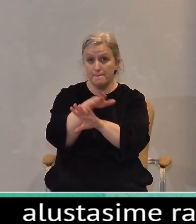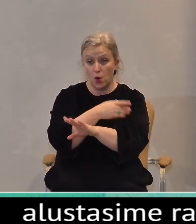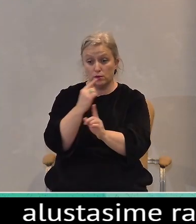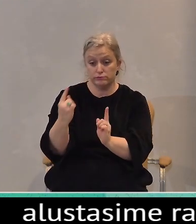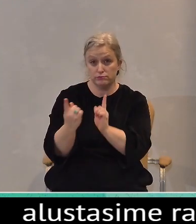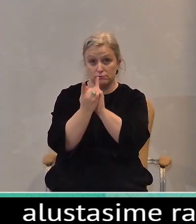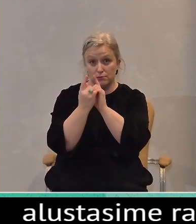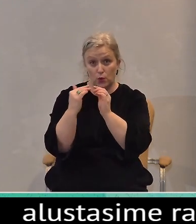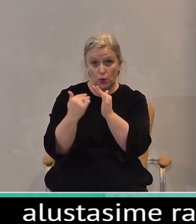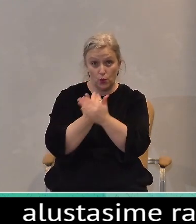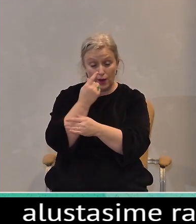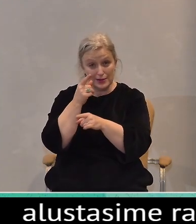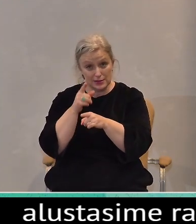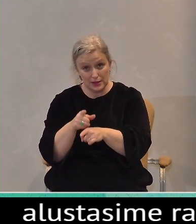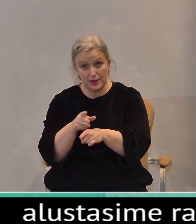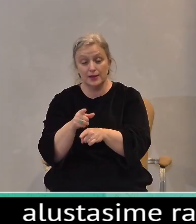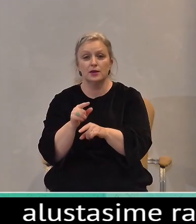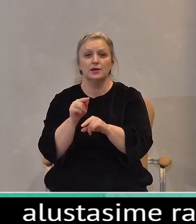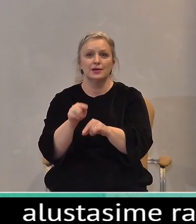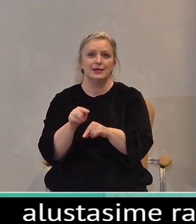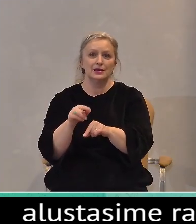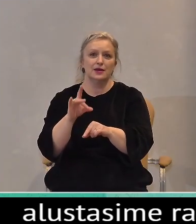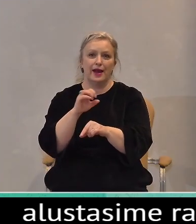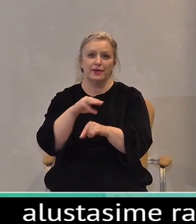Next, I saw Franka half a year later.